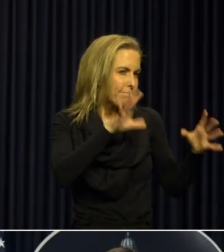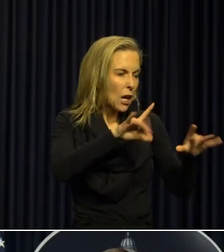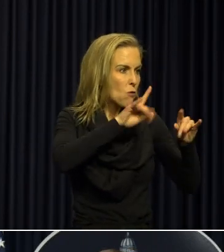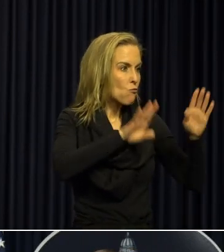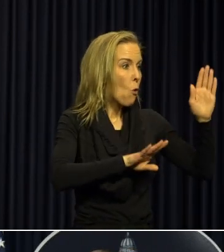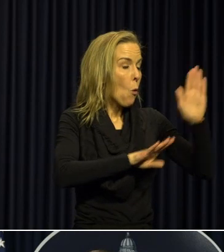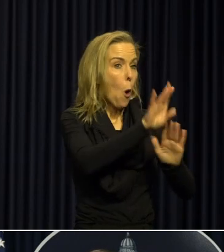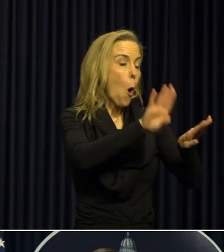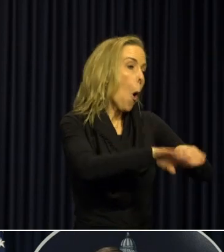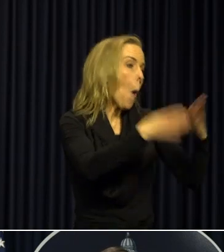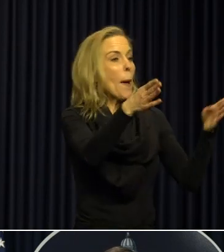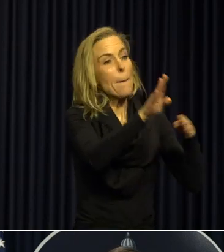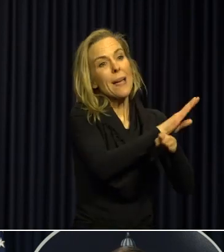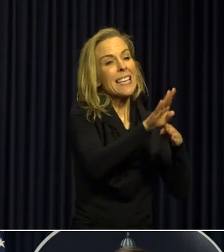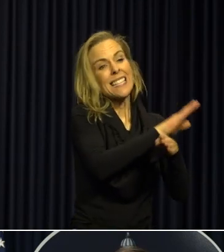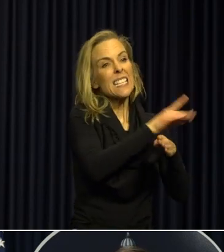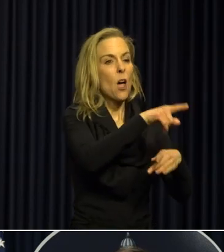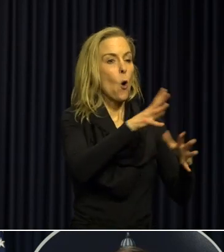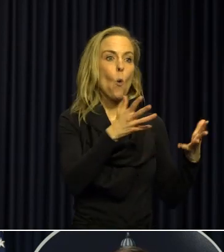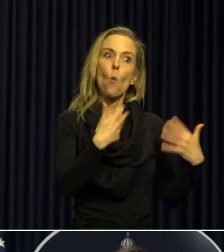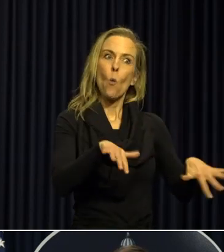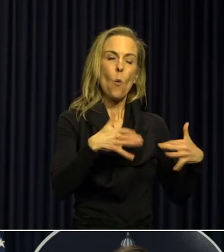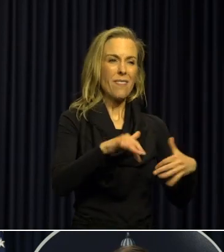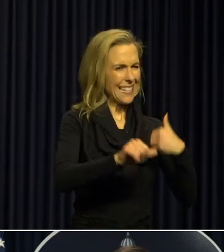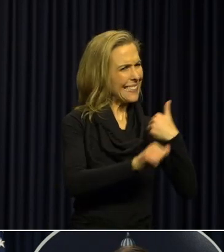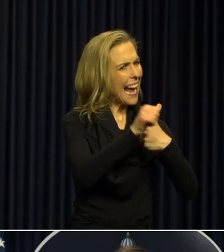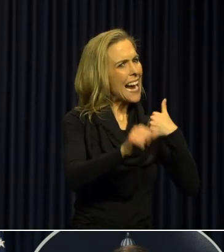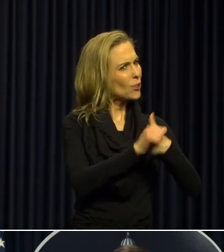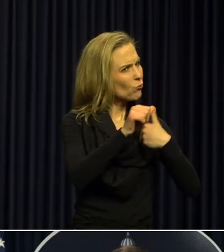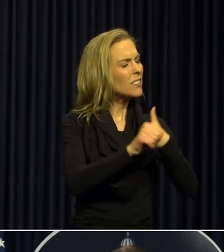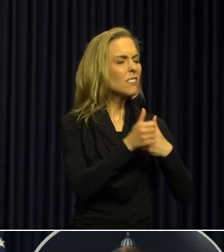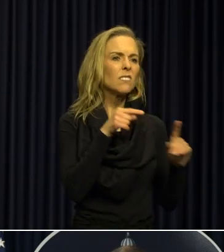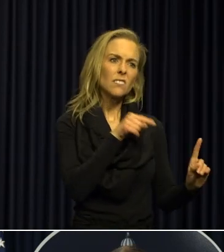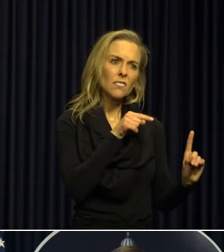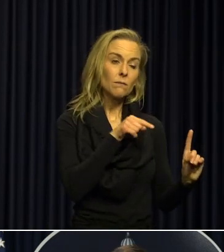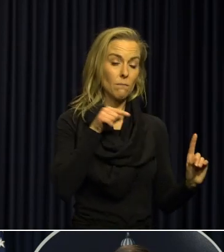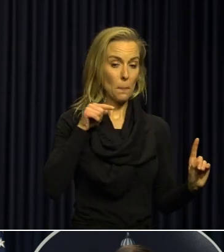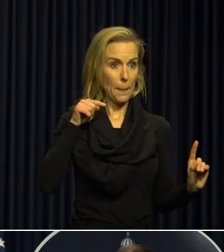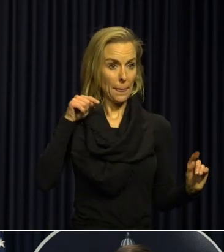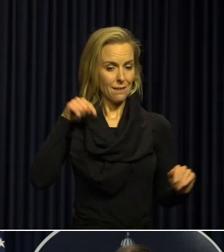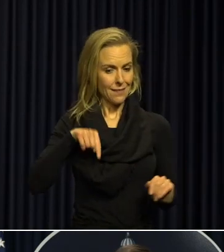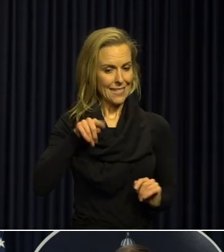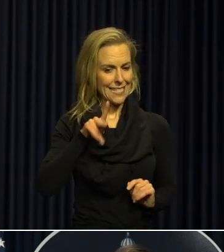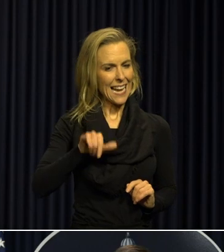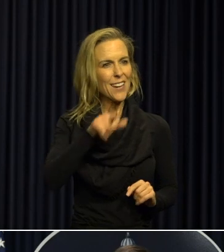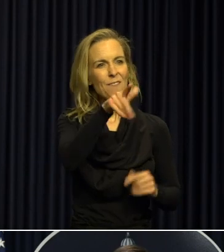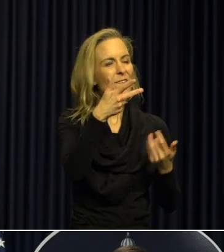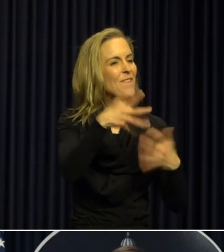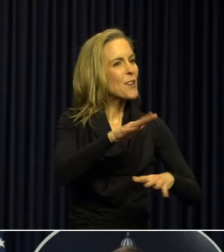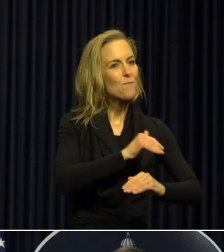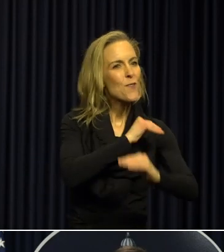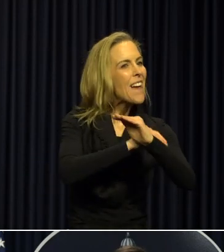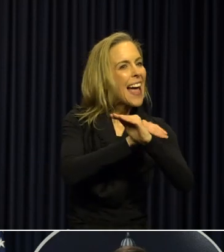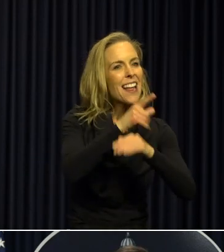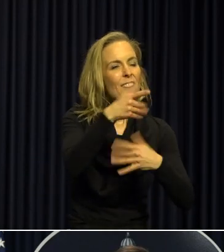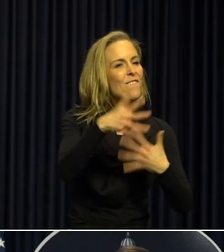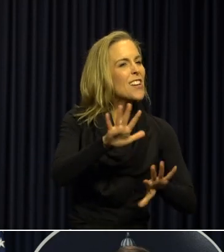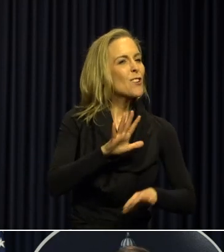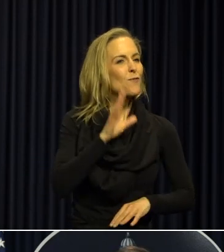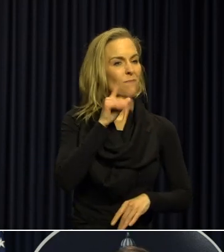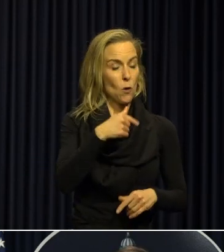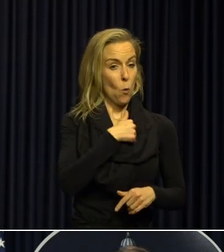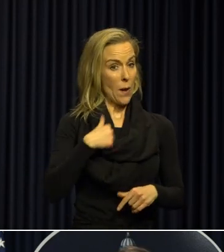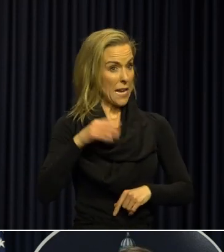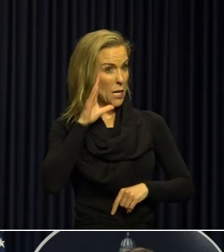that curve, to reopen because that's when it is more dangerous. Now, Kentucky, you've prevented this. This is not our